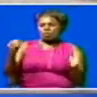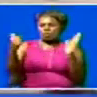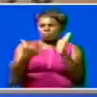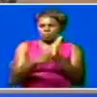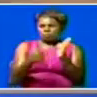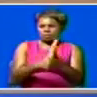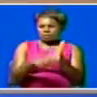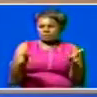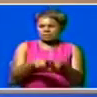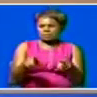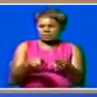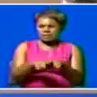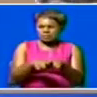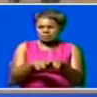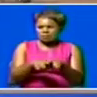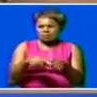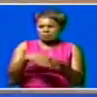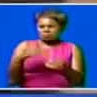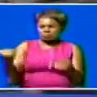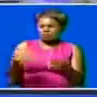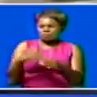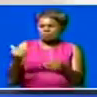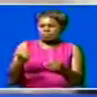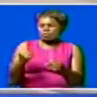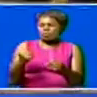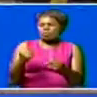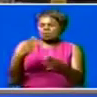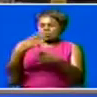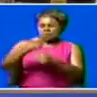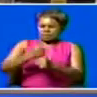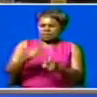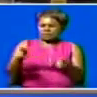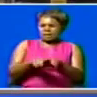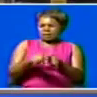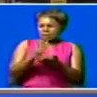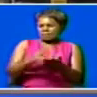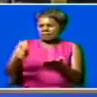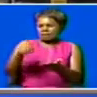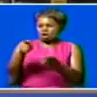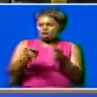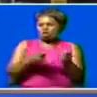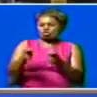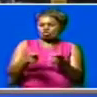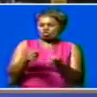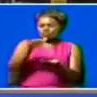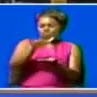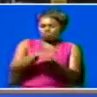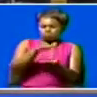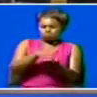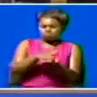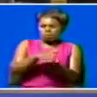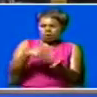been exacerbated by the exit of numerous foreign companies, while others have scaled down their operations